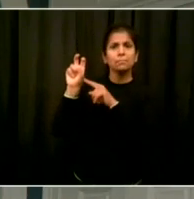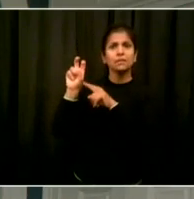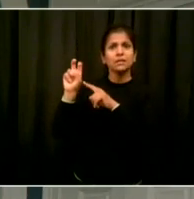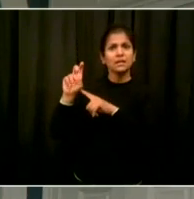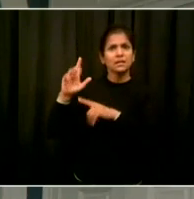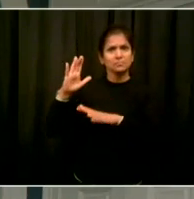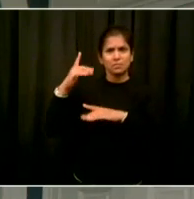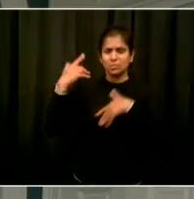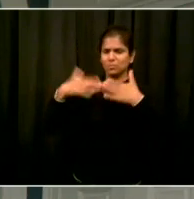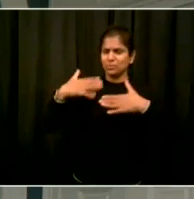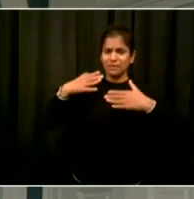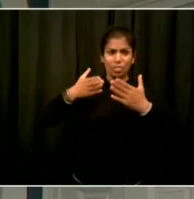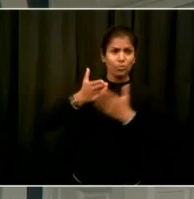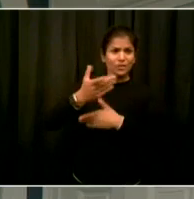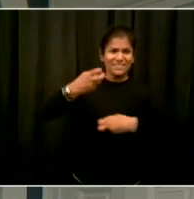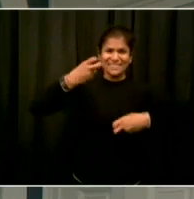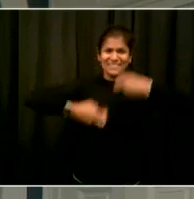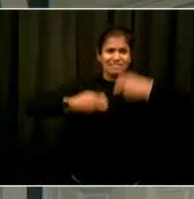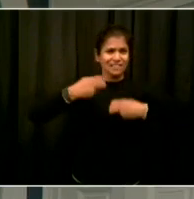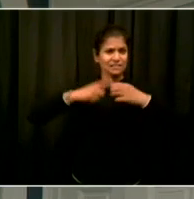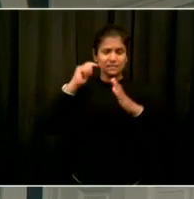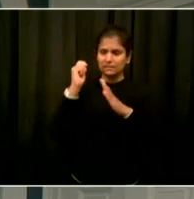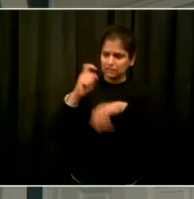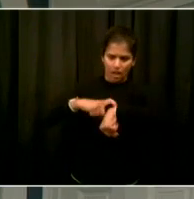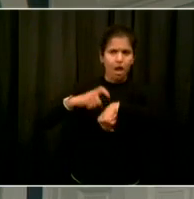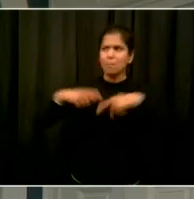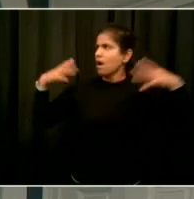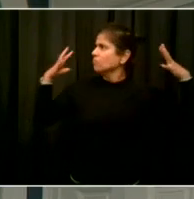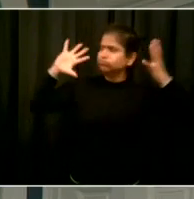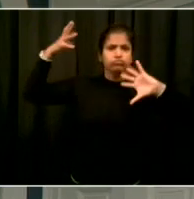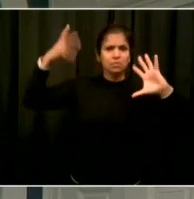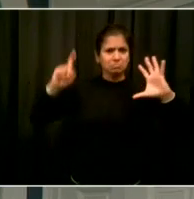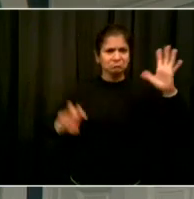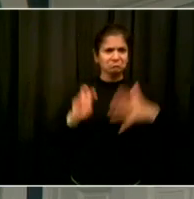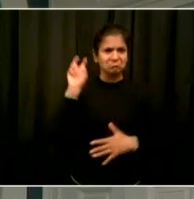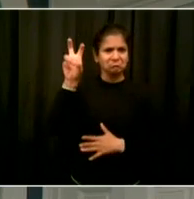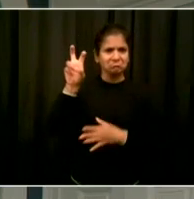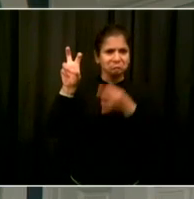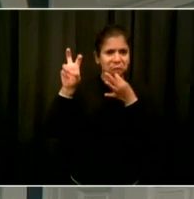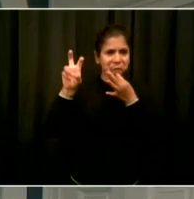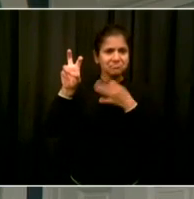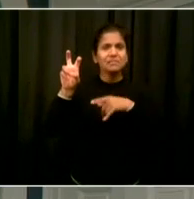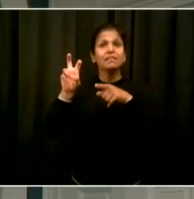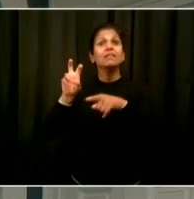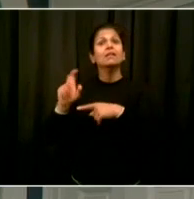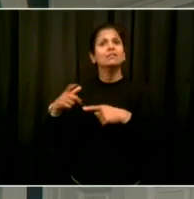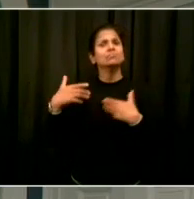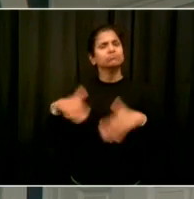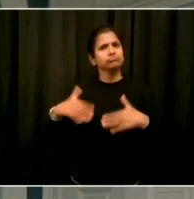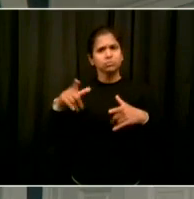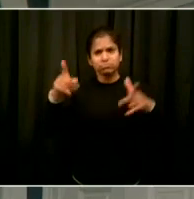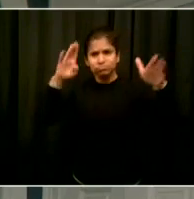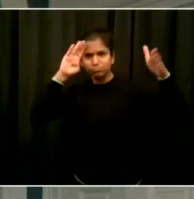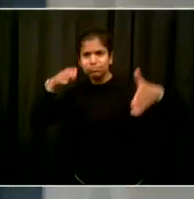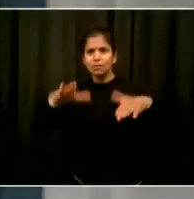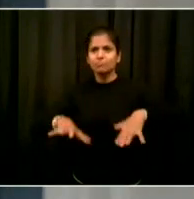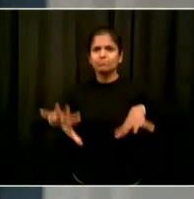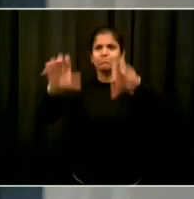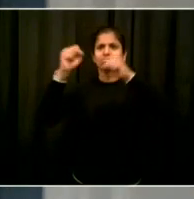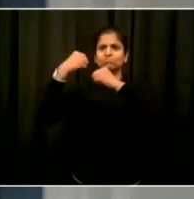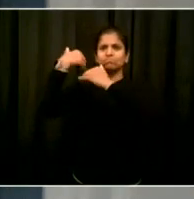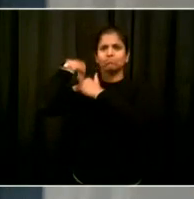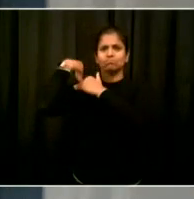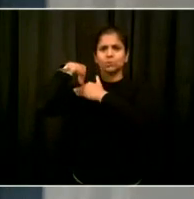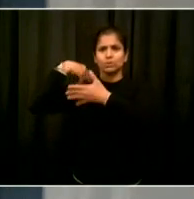including stop and frisk, a policy that you supported. So how do you view this moment in policing and the way forward? Well, it's like